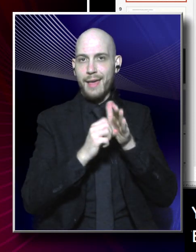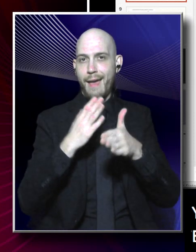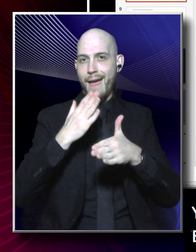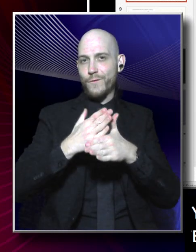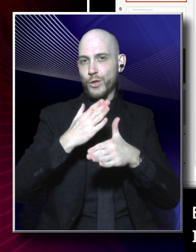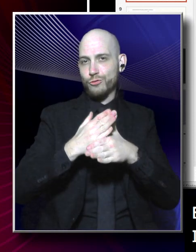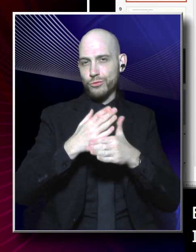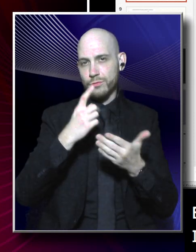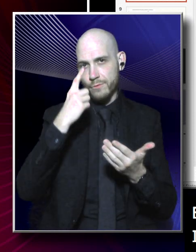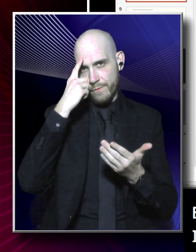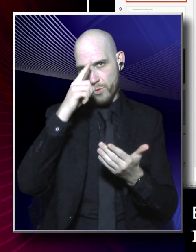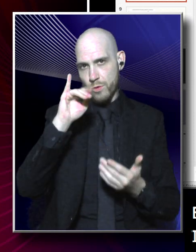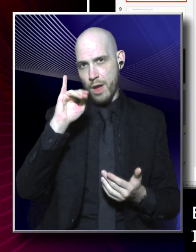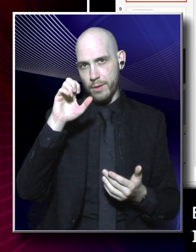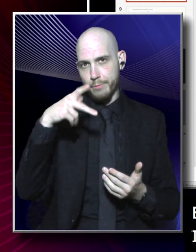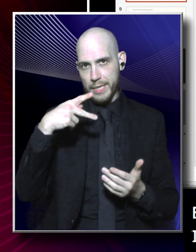IEPs.